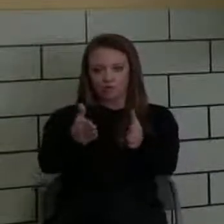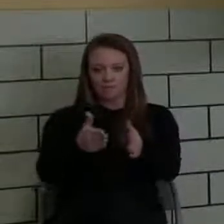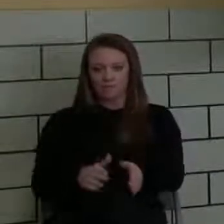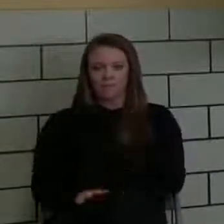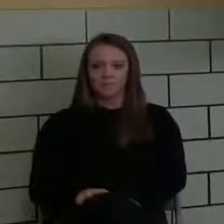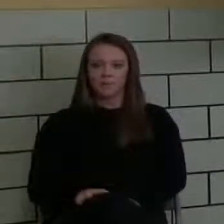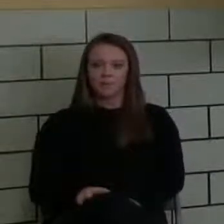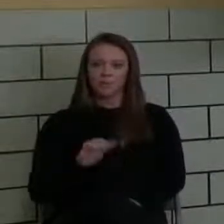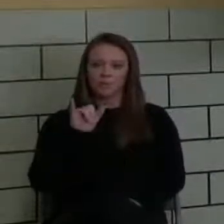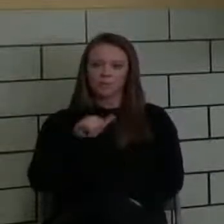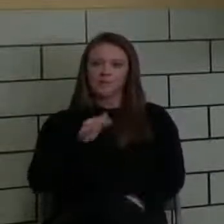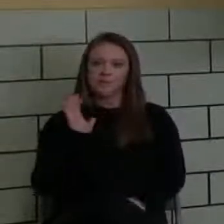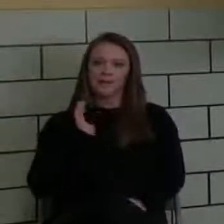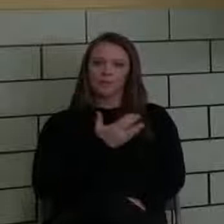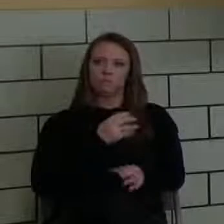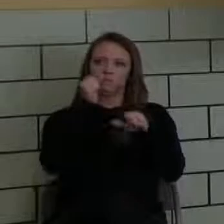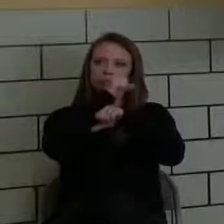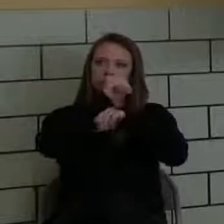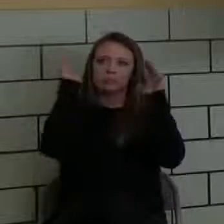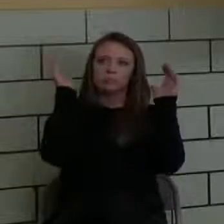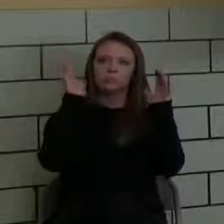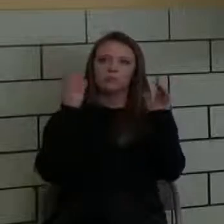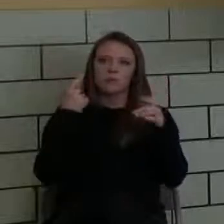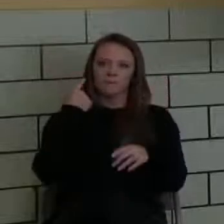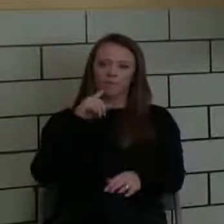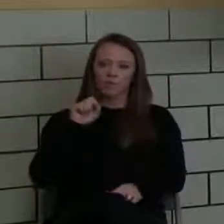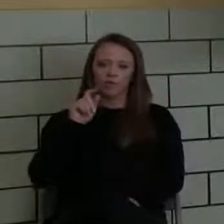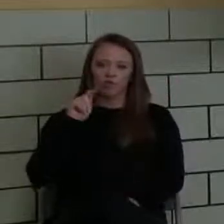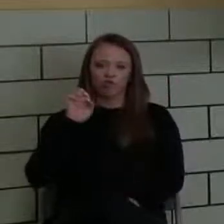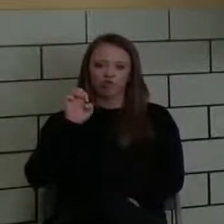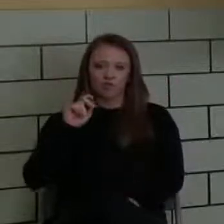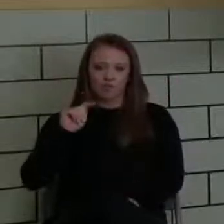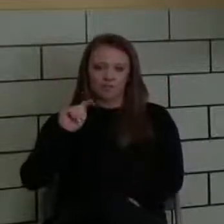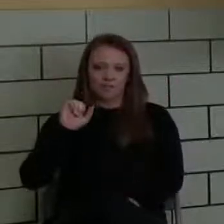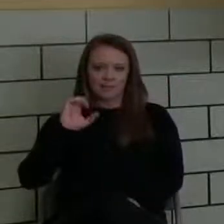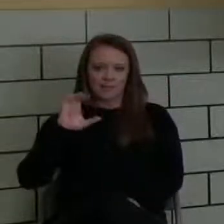a framework for the streetscape as we move forward with